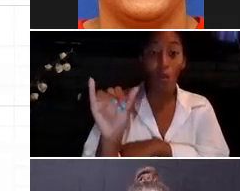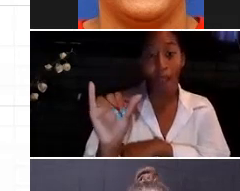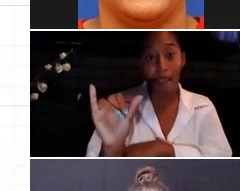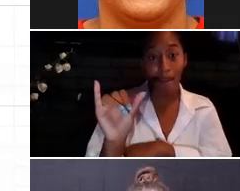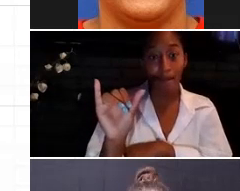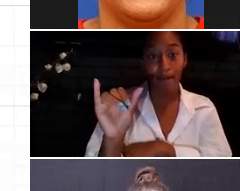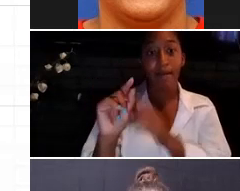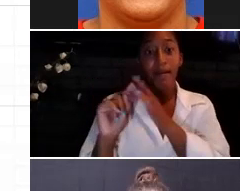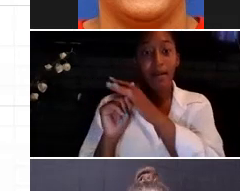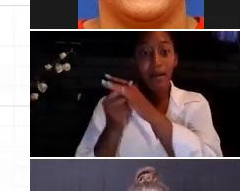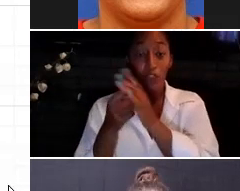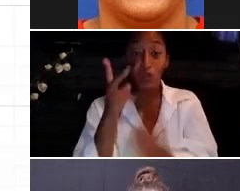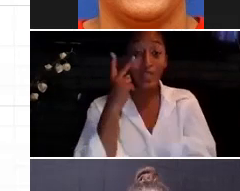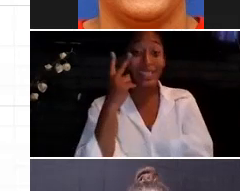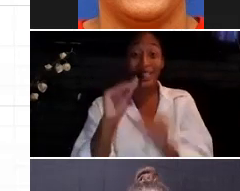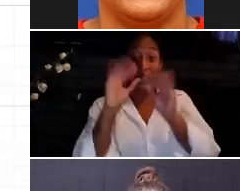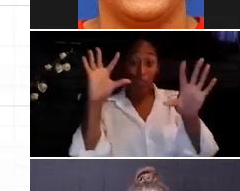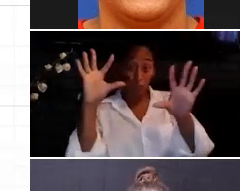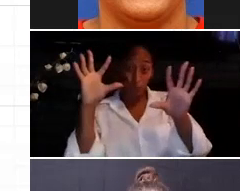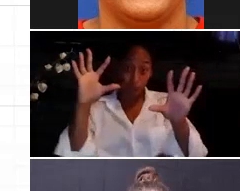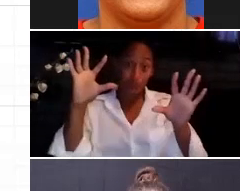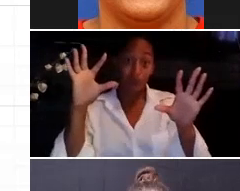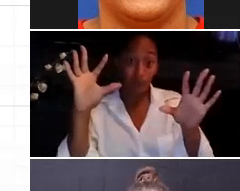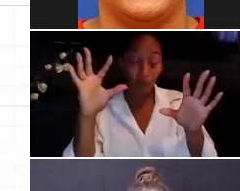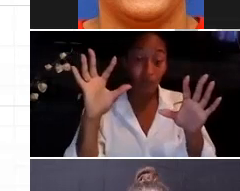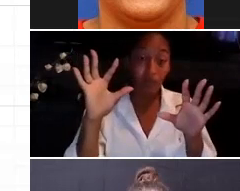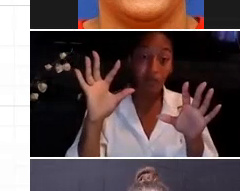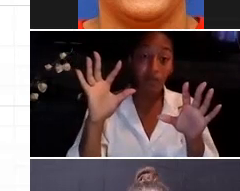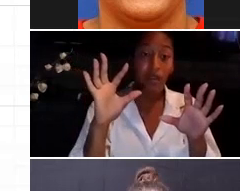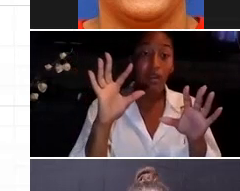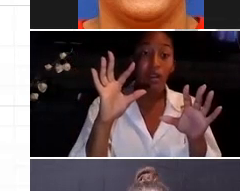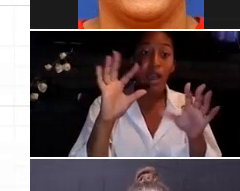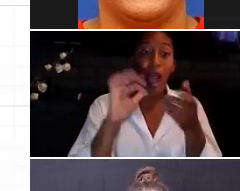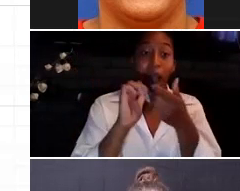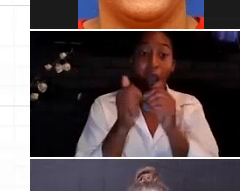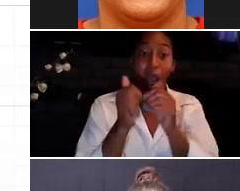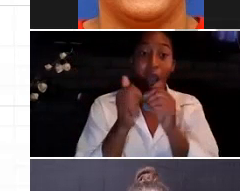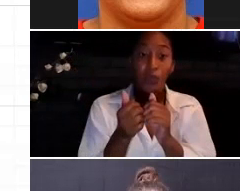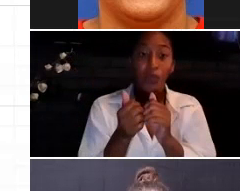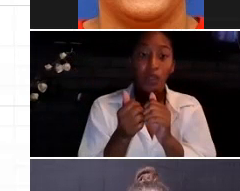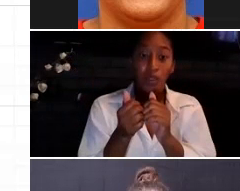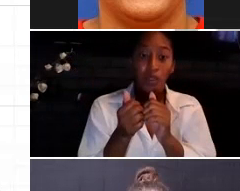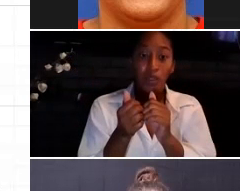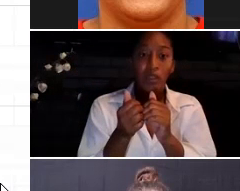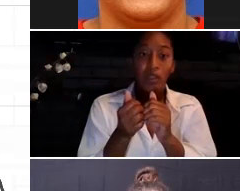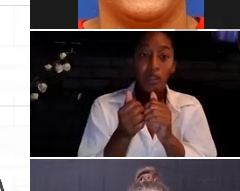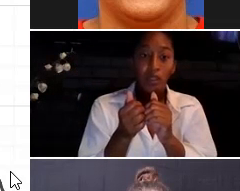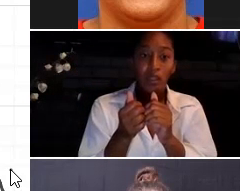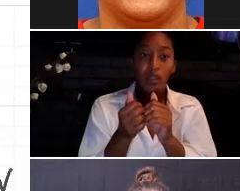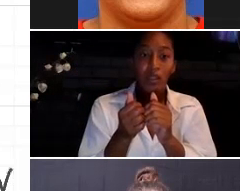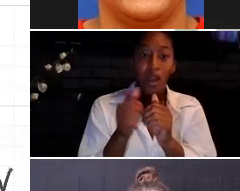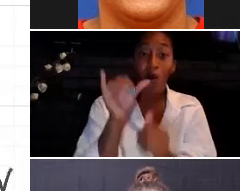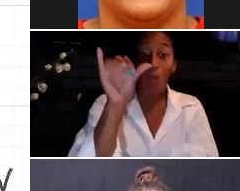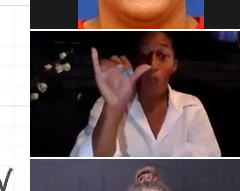you can see very clearly here that what we did is substitute. Now our Y is